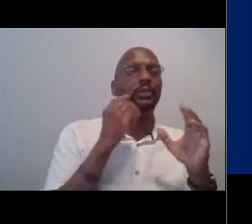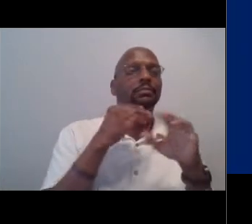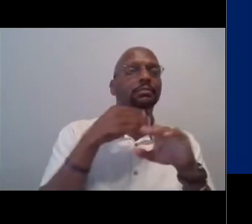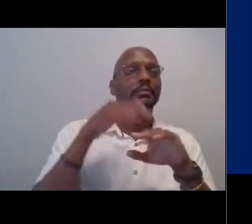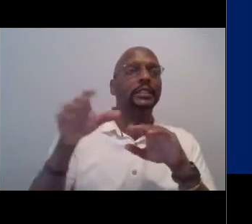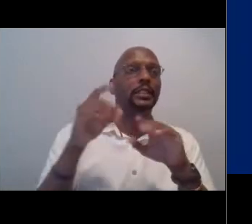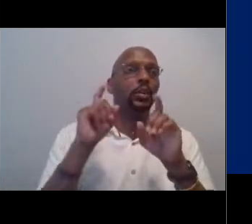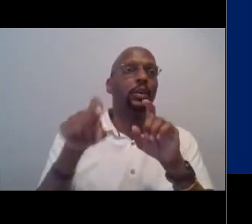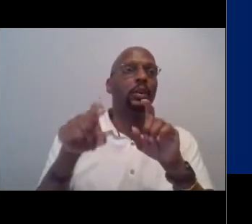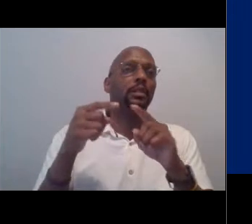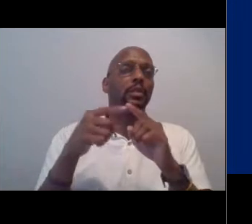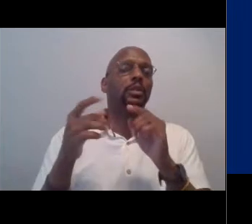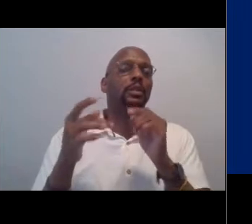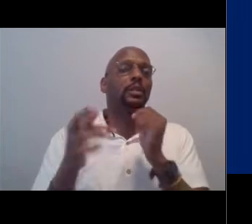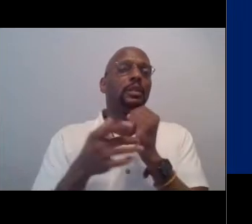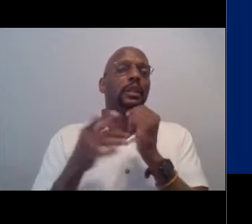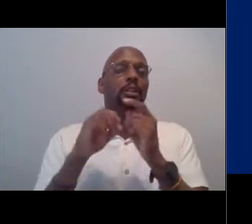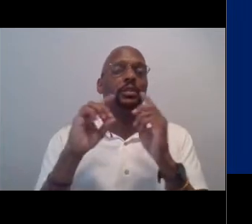back there.